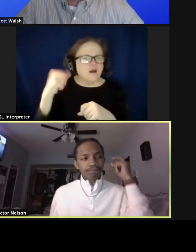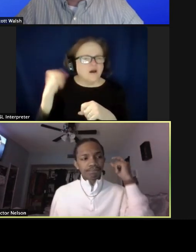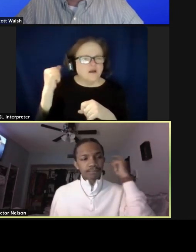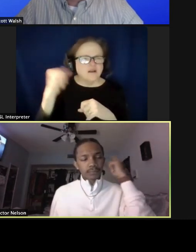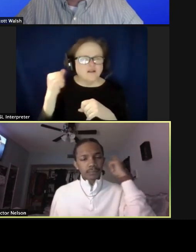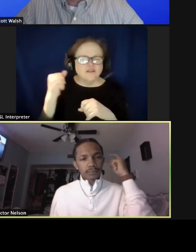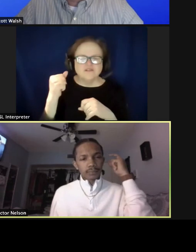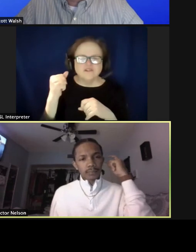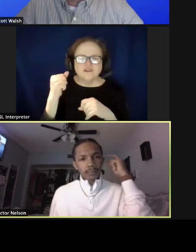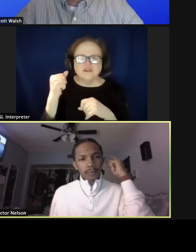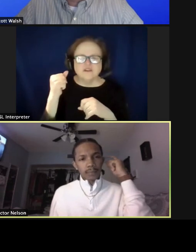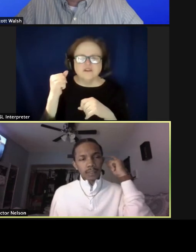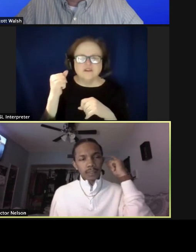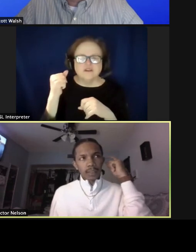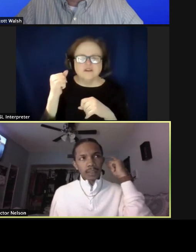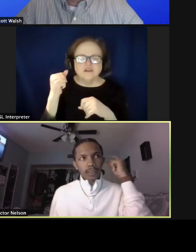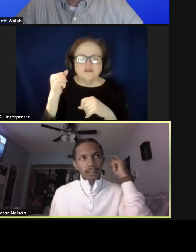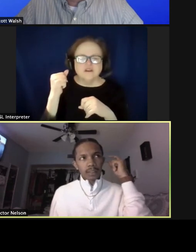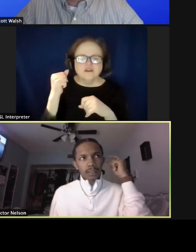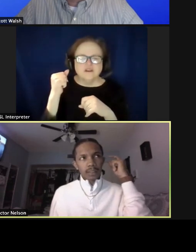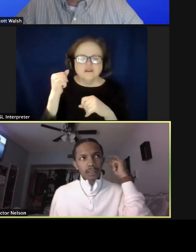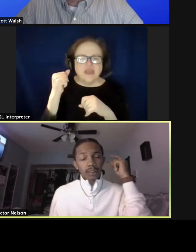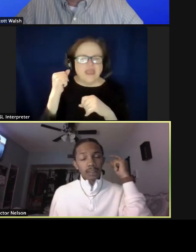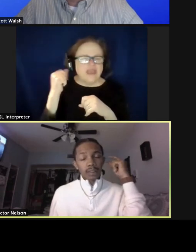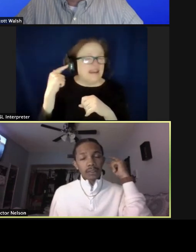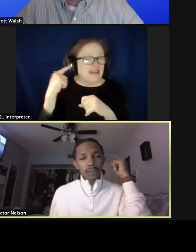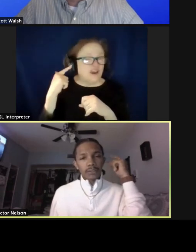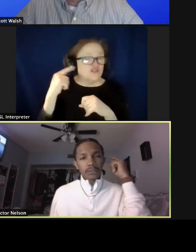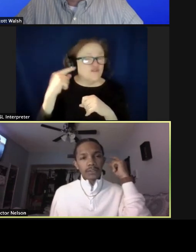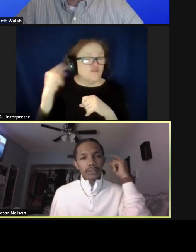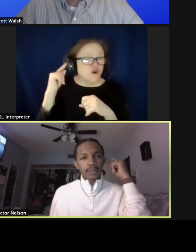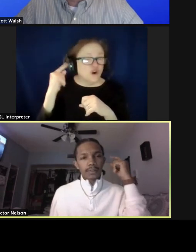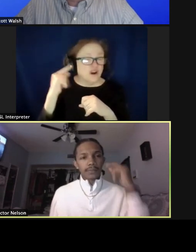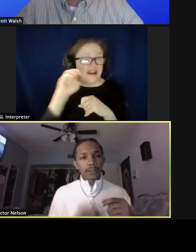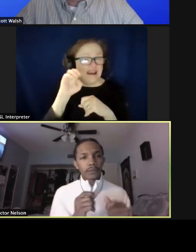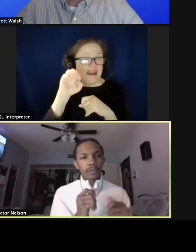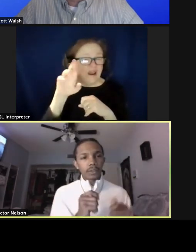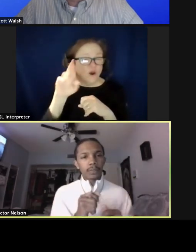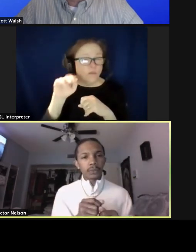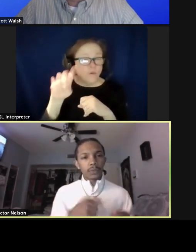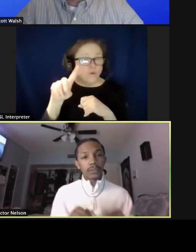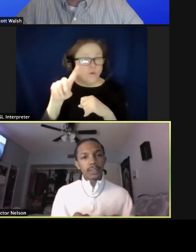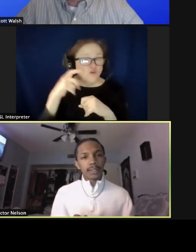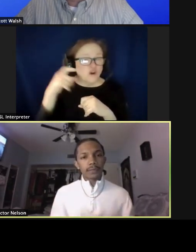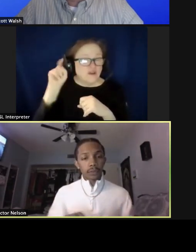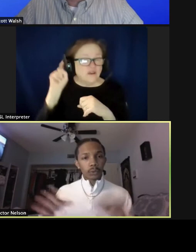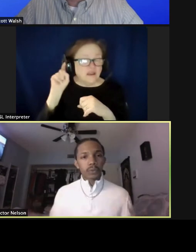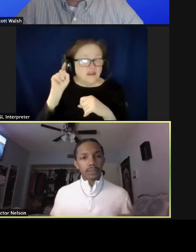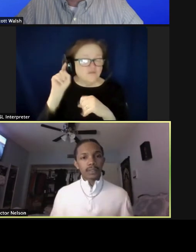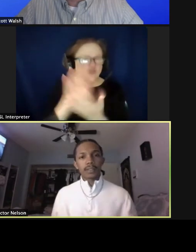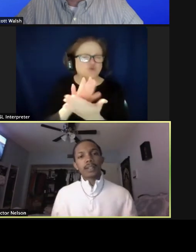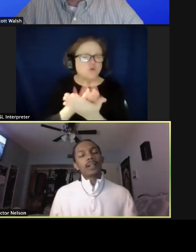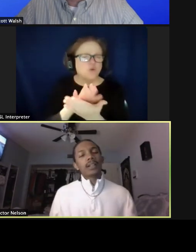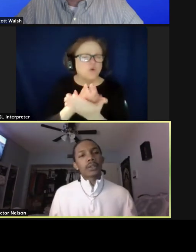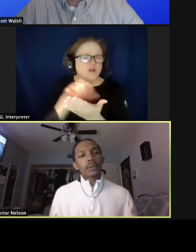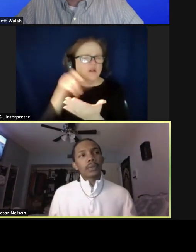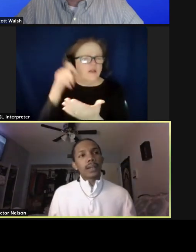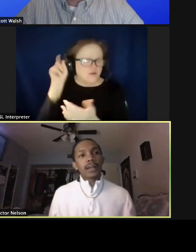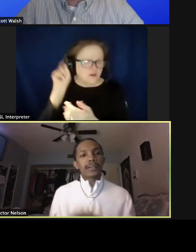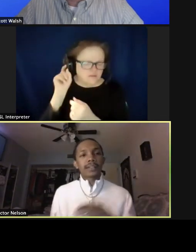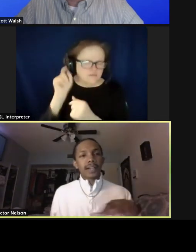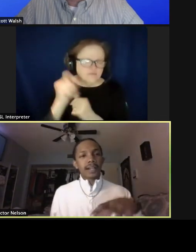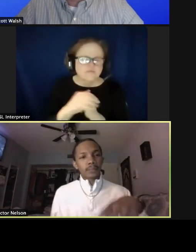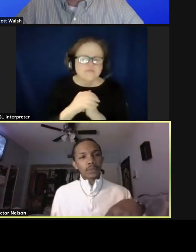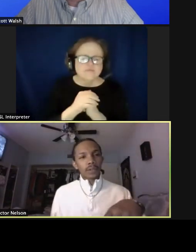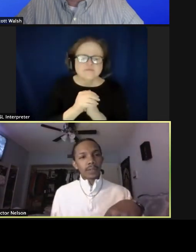ears fitted for the earmode, the hearing aids, for the school hearing aids. And so I,